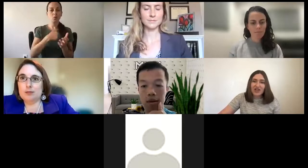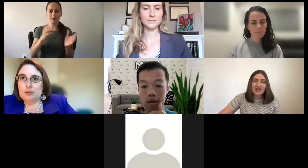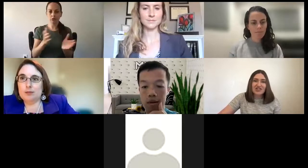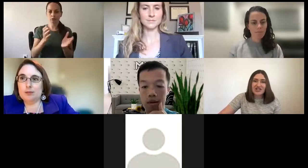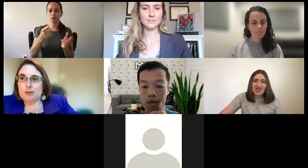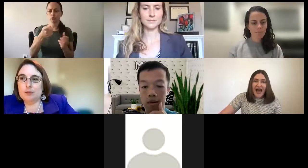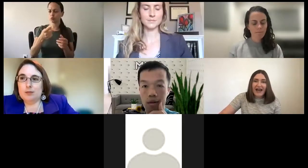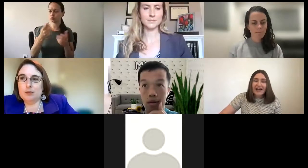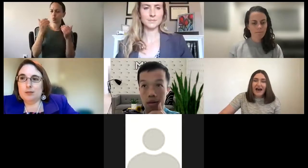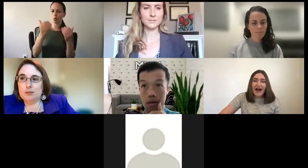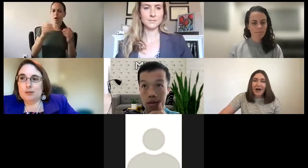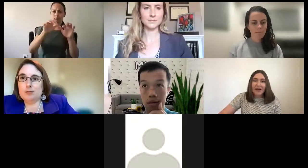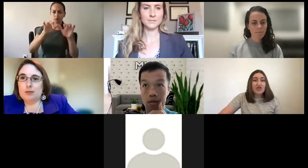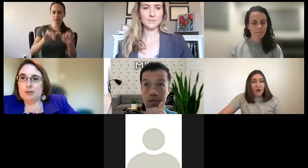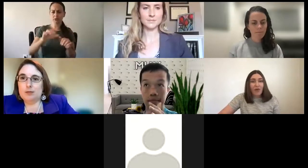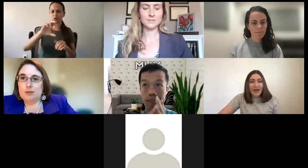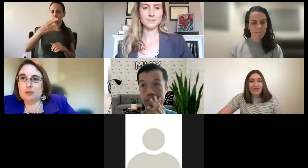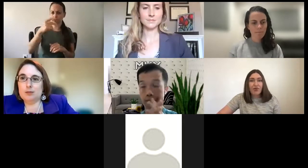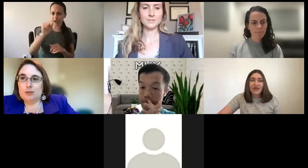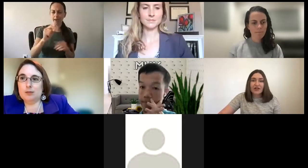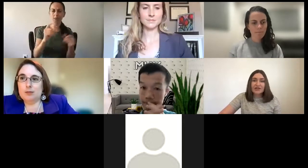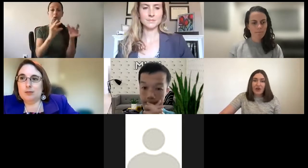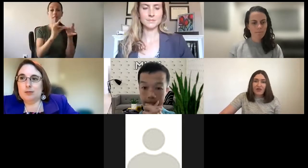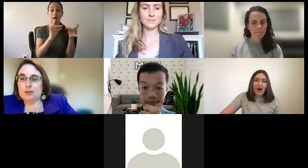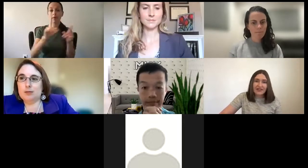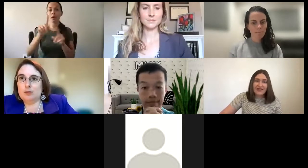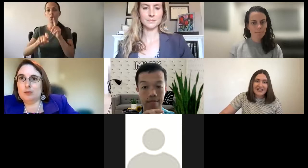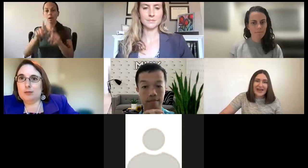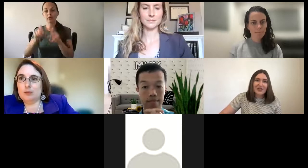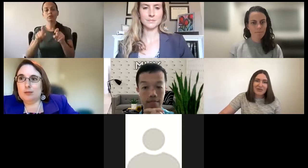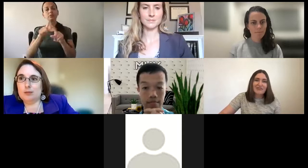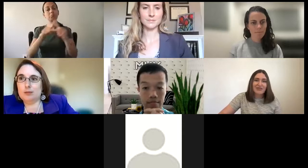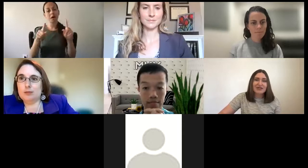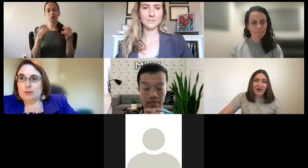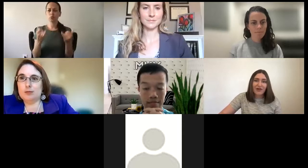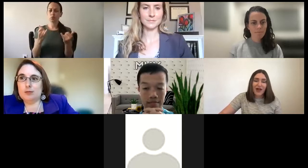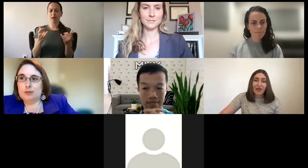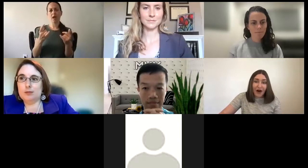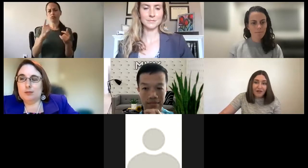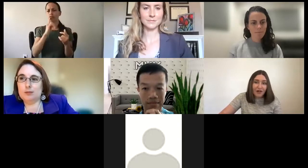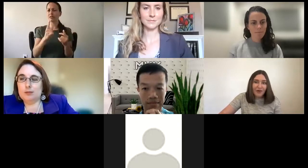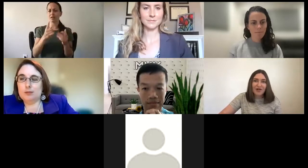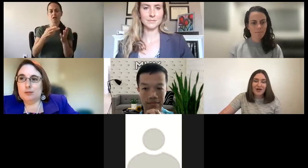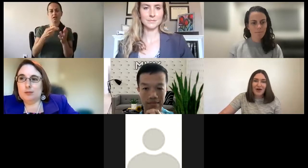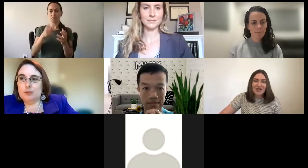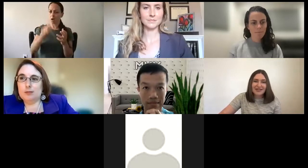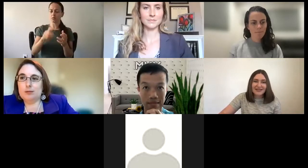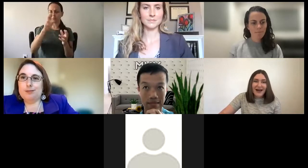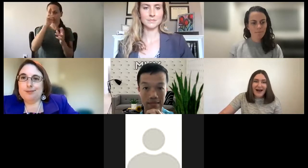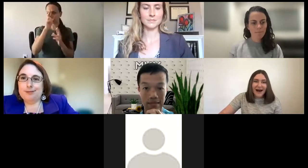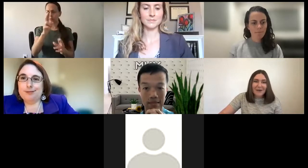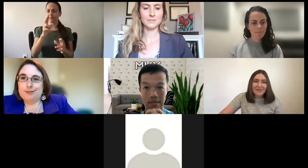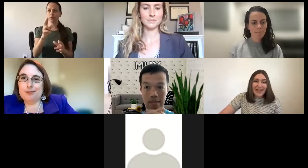ask questions in the chat. But I do want to remind everyone that there is a code of conduct today, so please be respectful and thoughtful with your